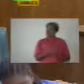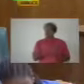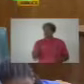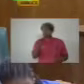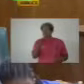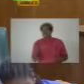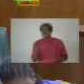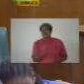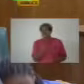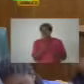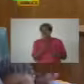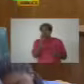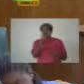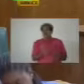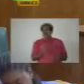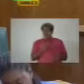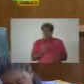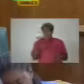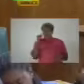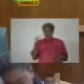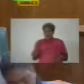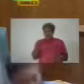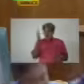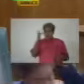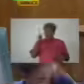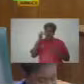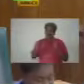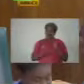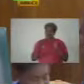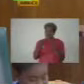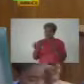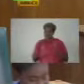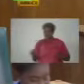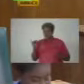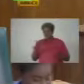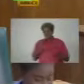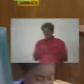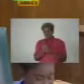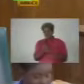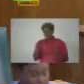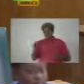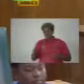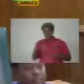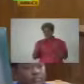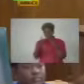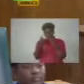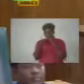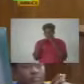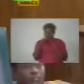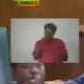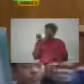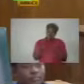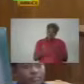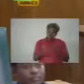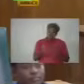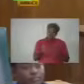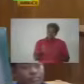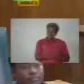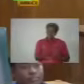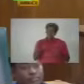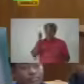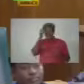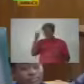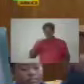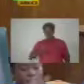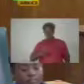not our idea because it lacks the solution that is necessary. It simply took a concept that we